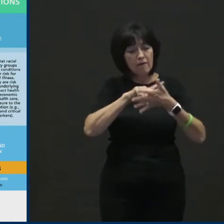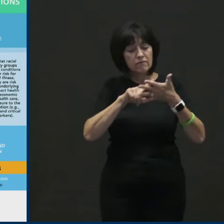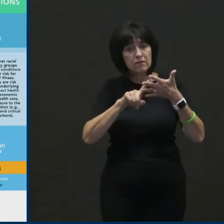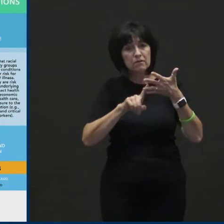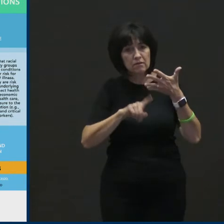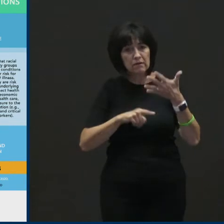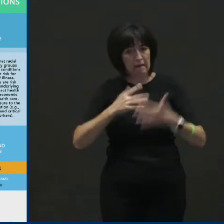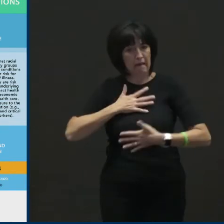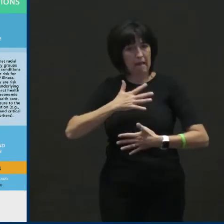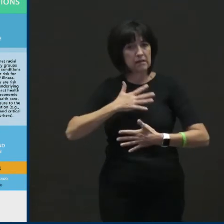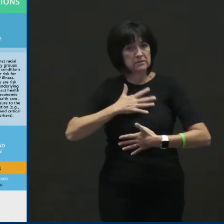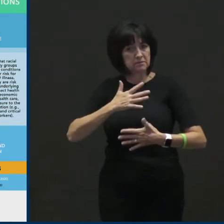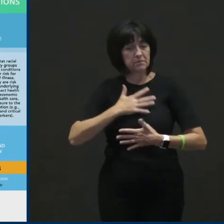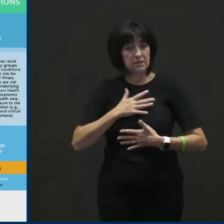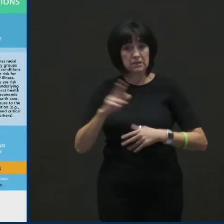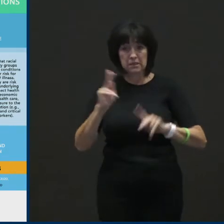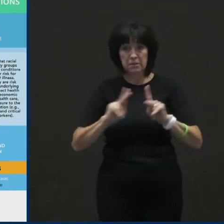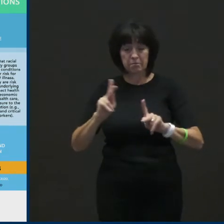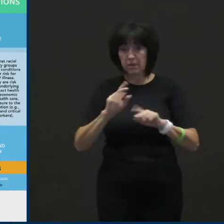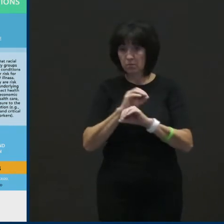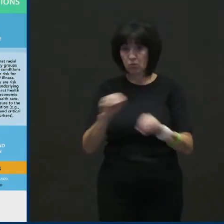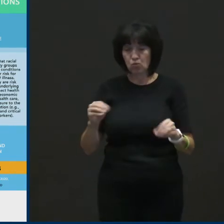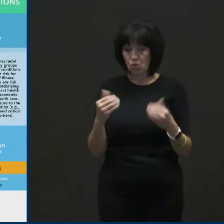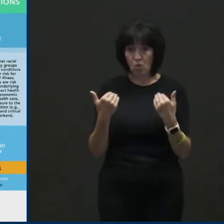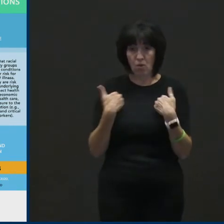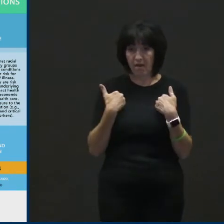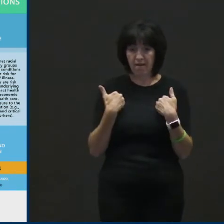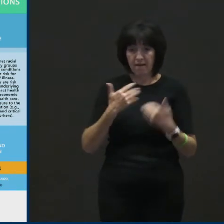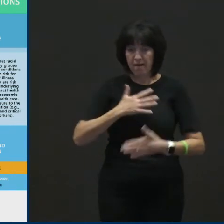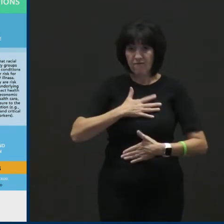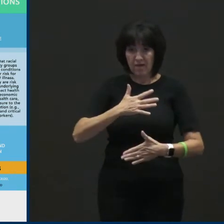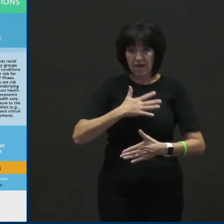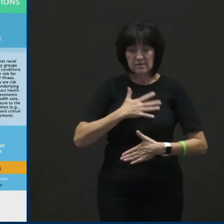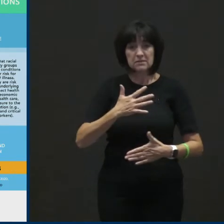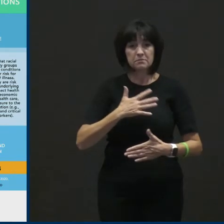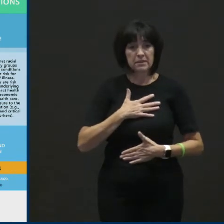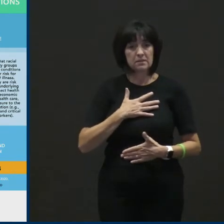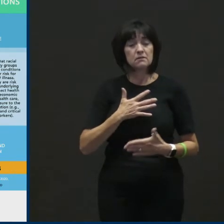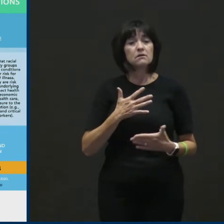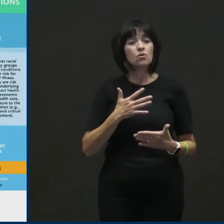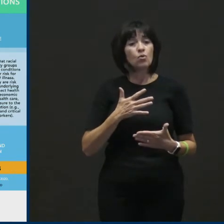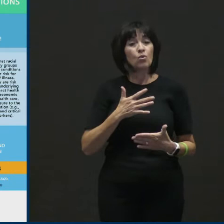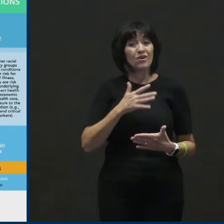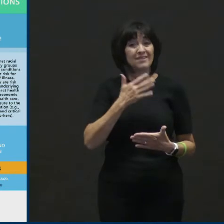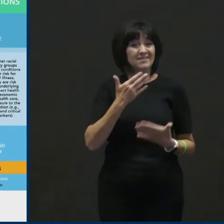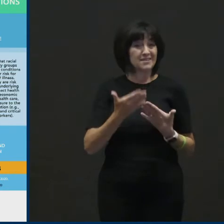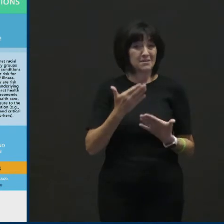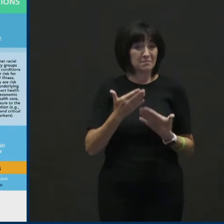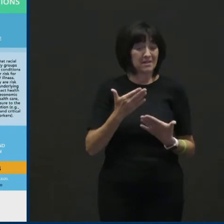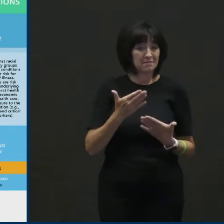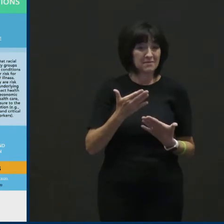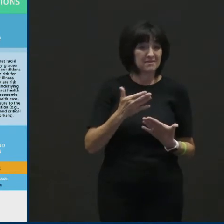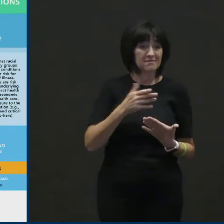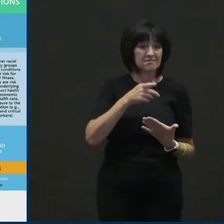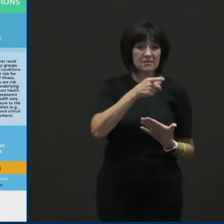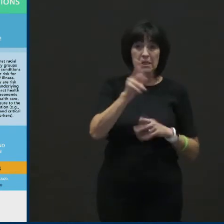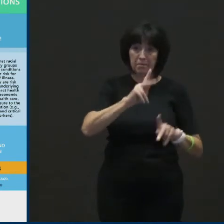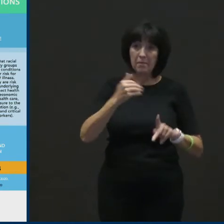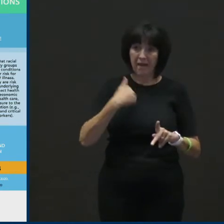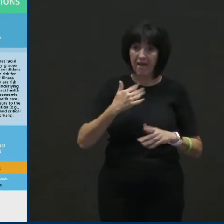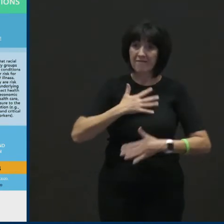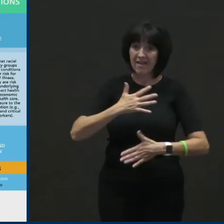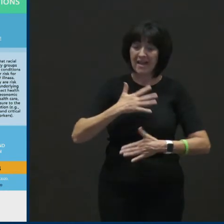asthma. For people who don't have asthma as under control as it should be, and if they get COVID, they're more likely to